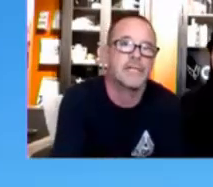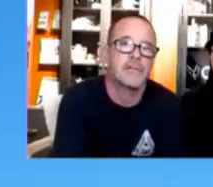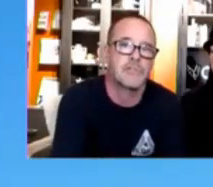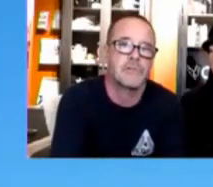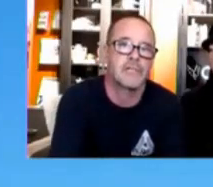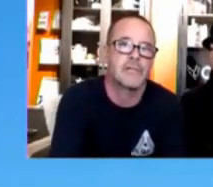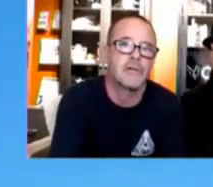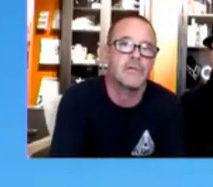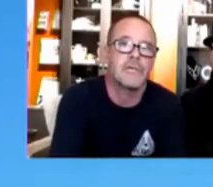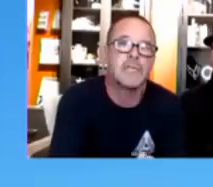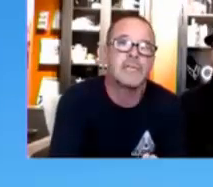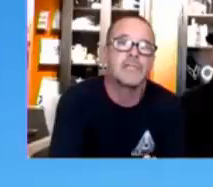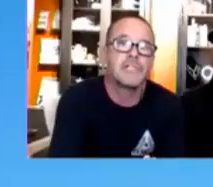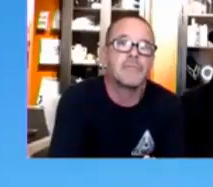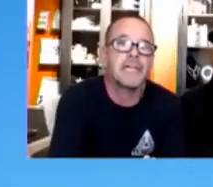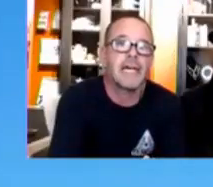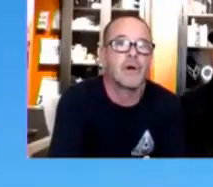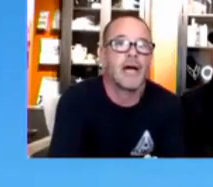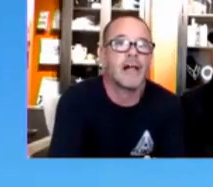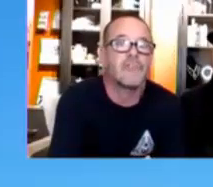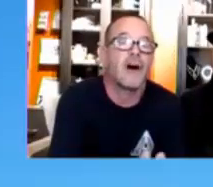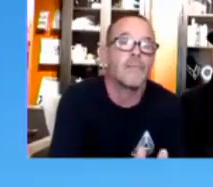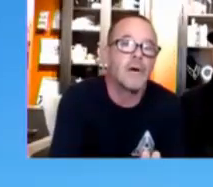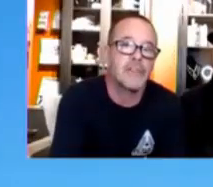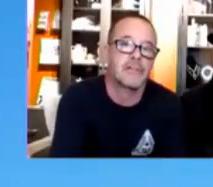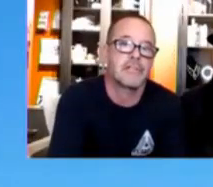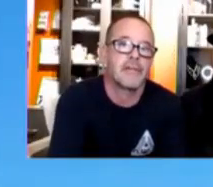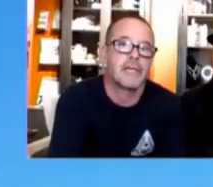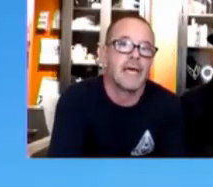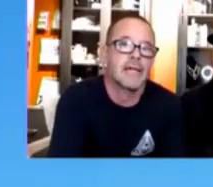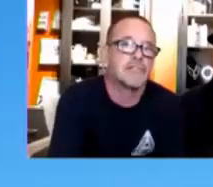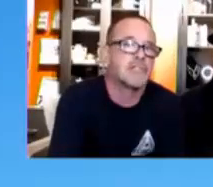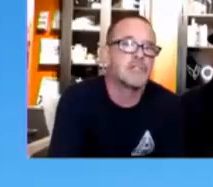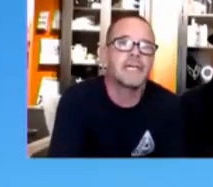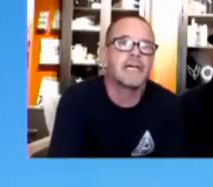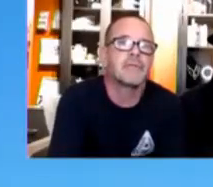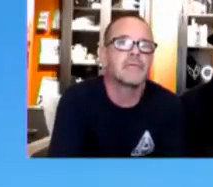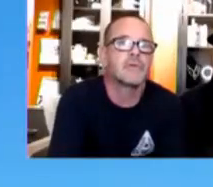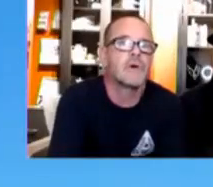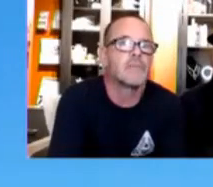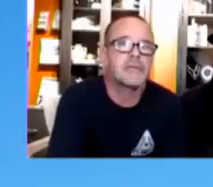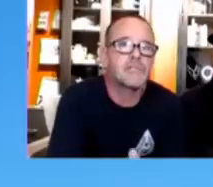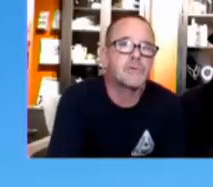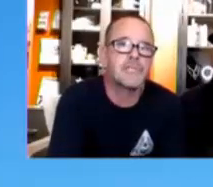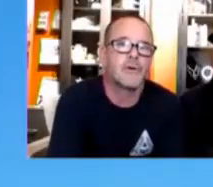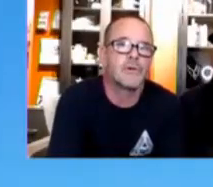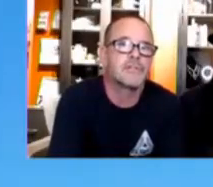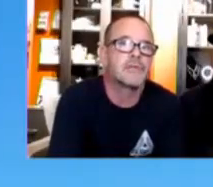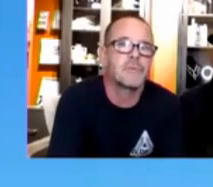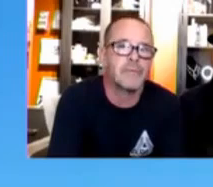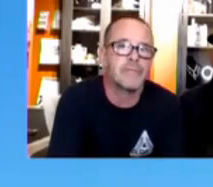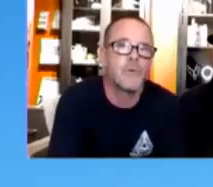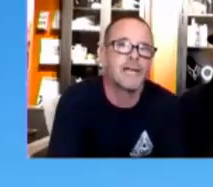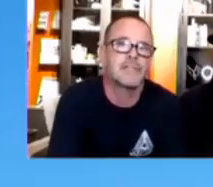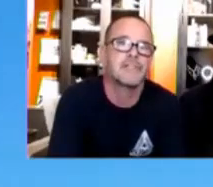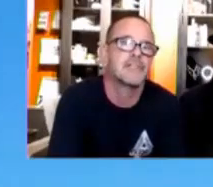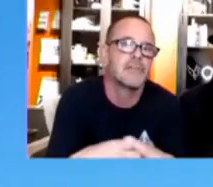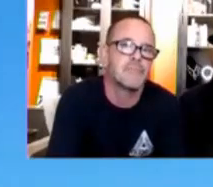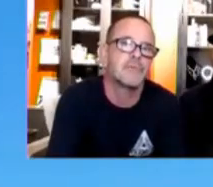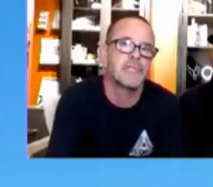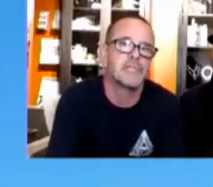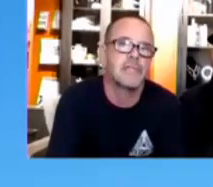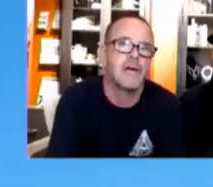away not so long ago, she became our alpha, our mother. And she just became the mother, one, because she was the oldest and probably the wisest,